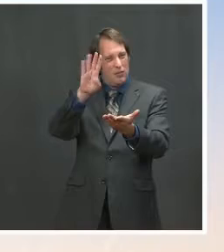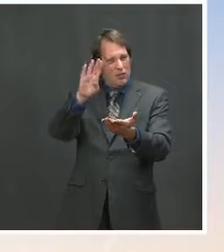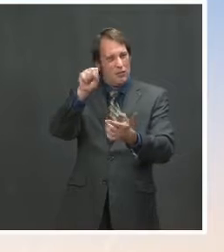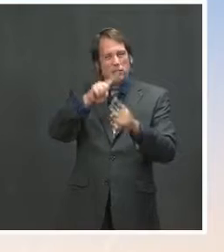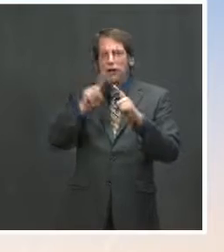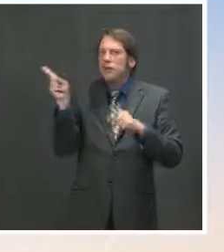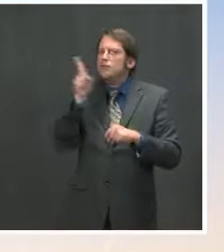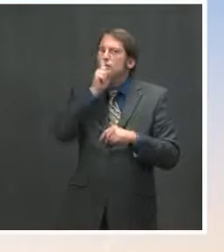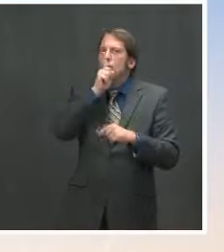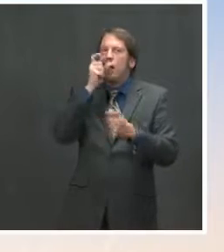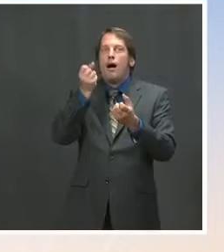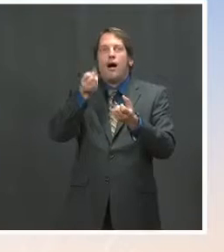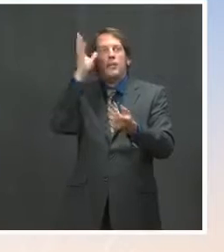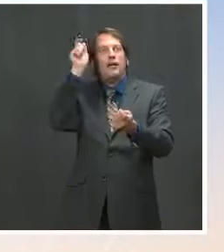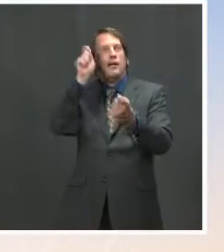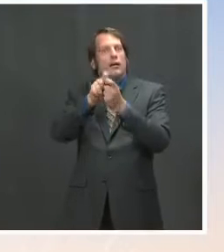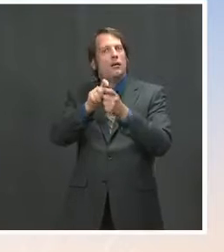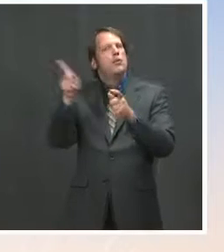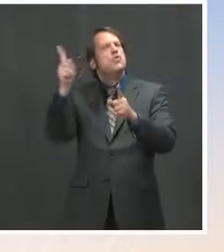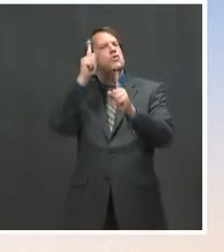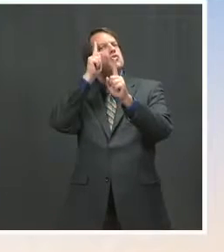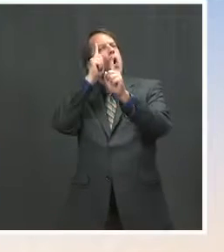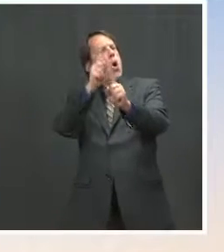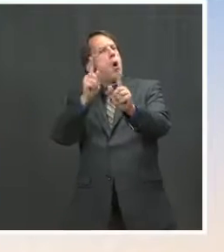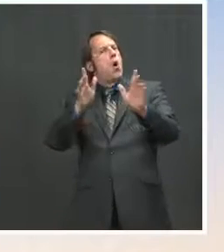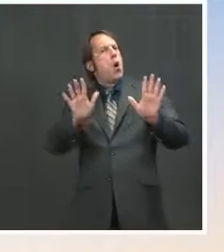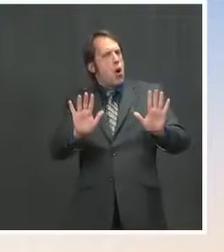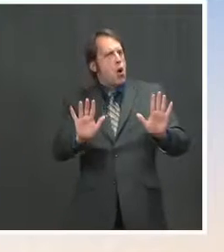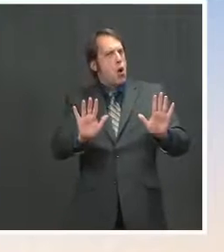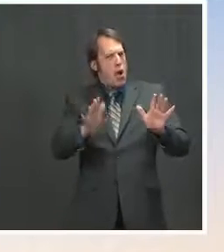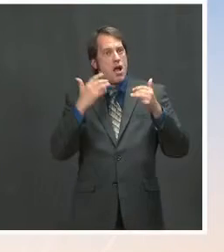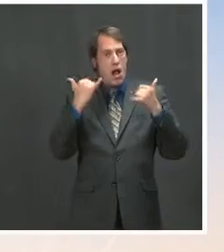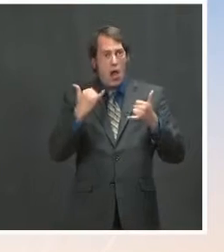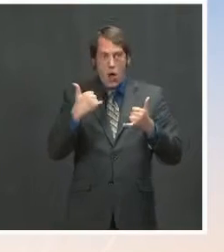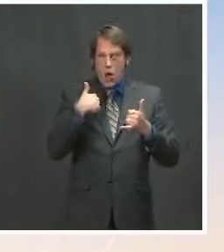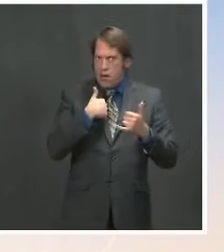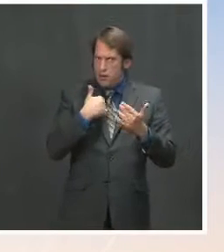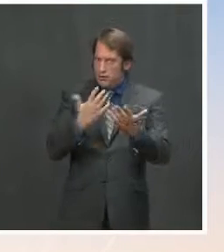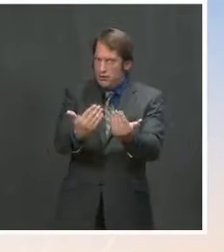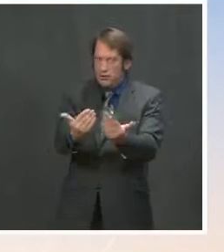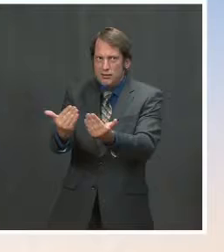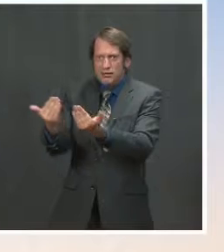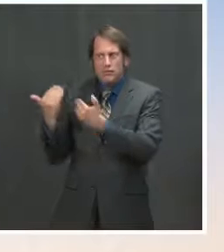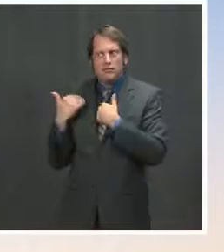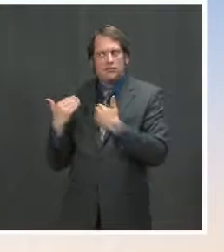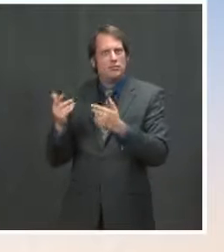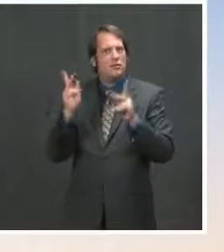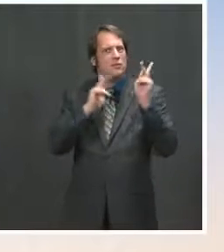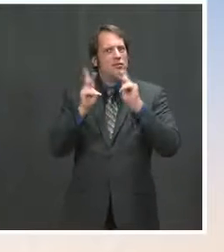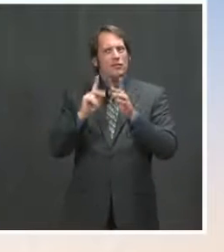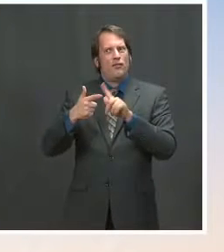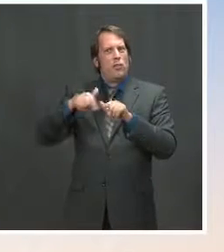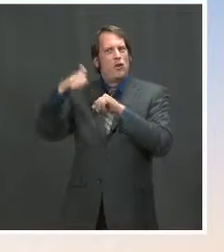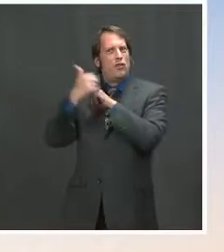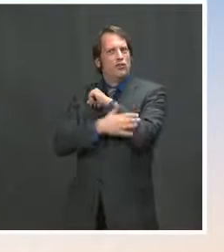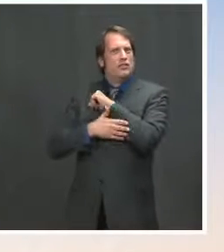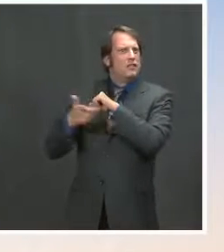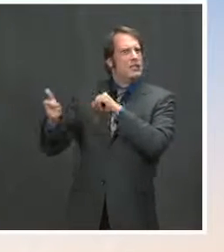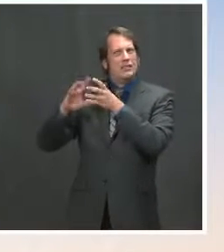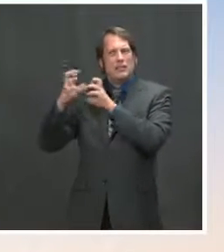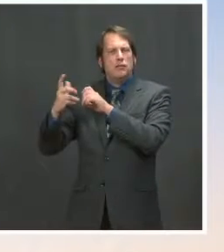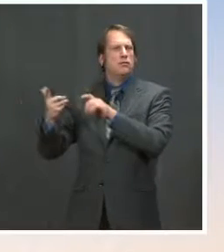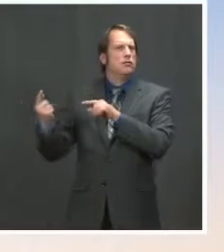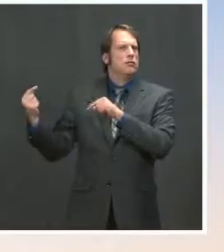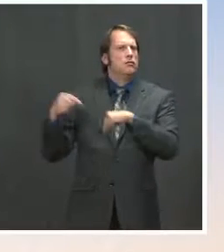country, again, that is going to welcome in refugees from around the world. That continues to be his point of view, continues to be his objective, continues to